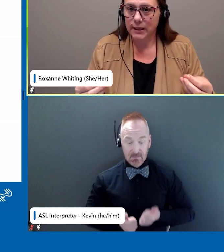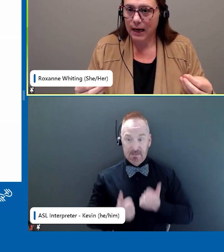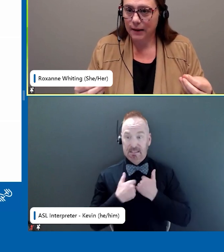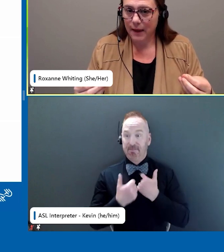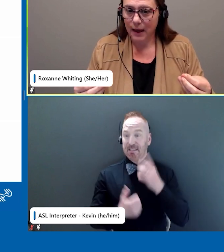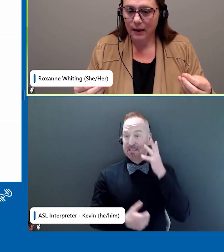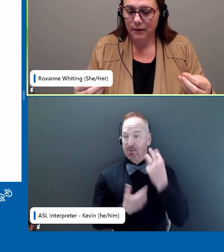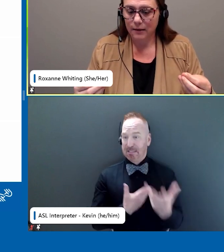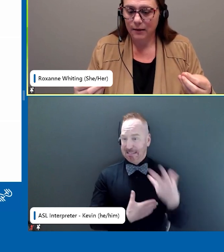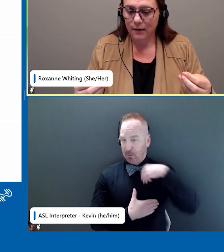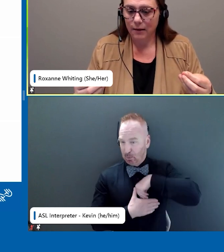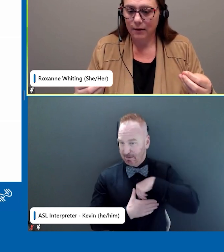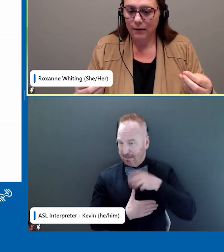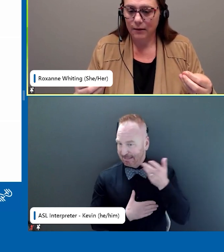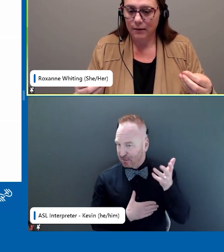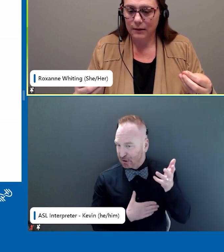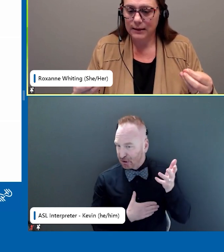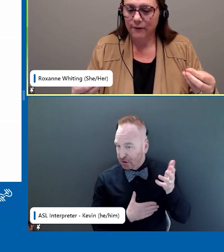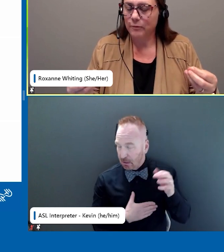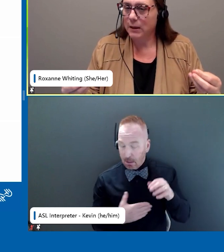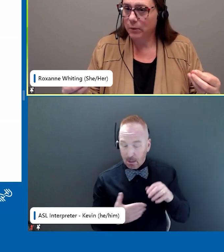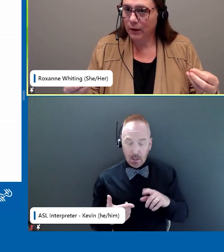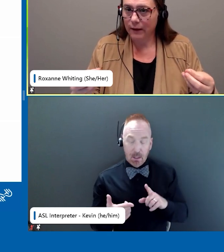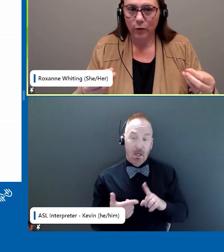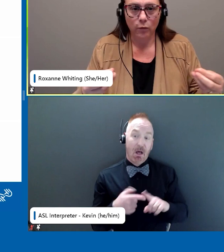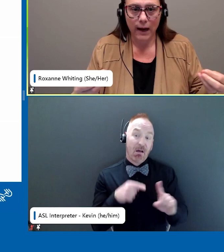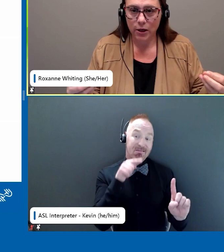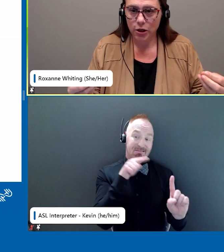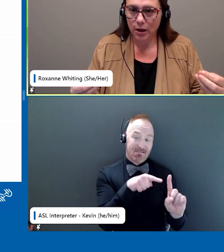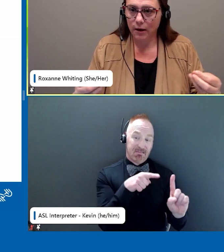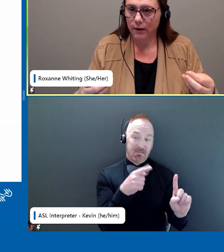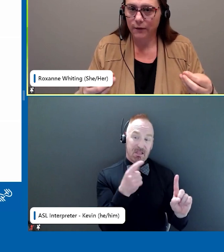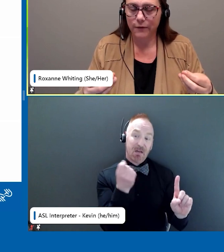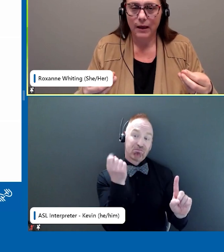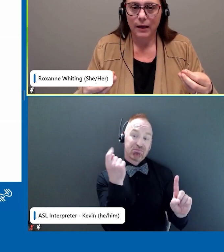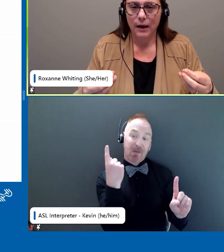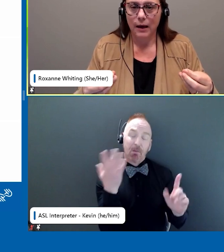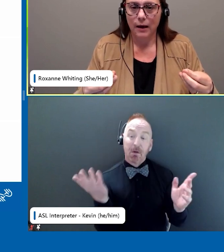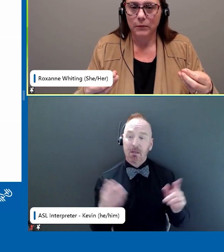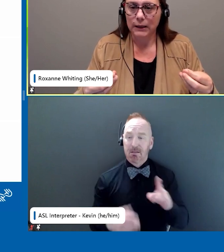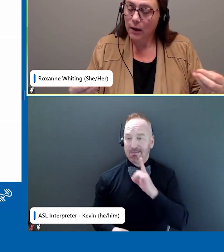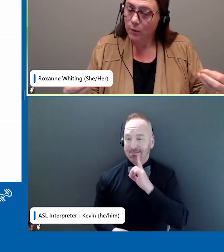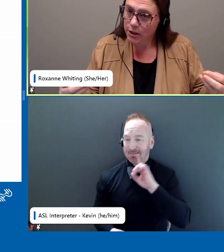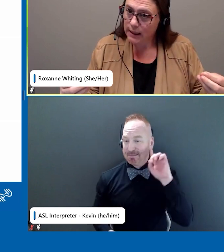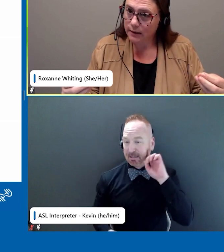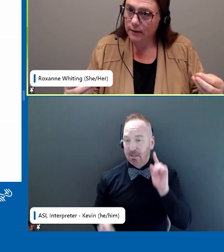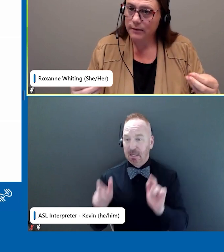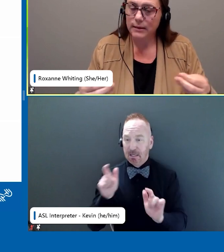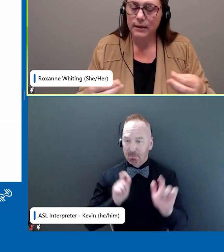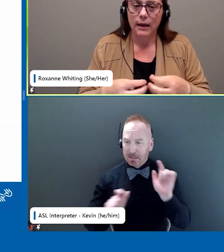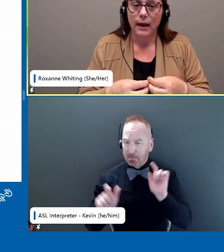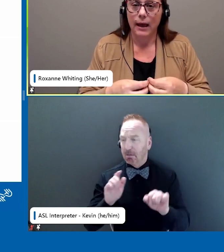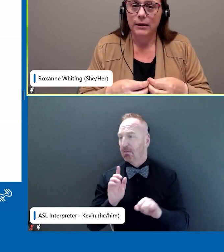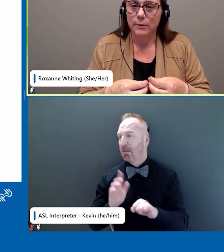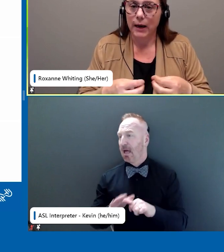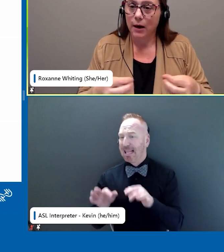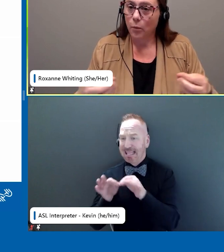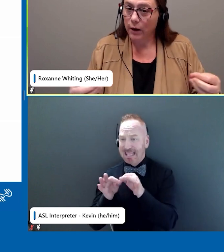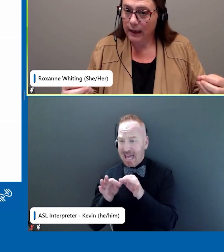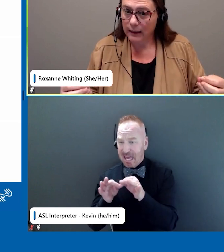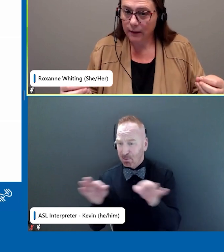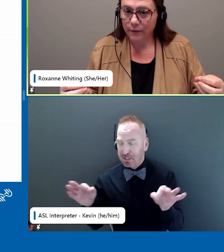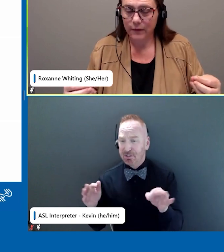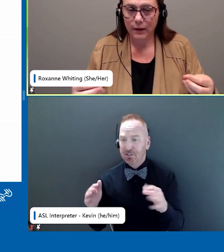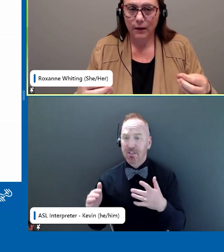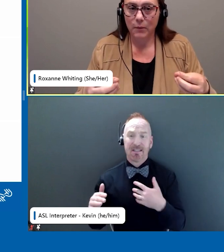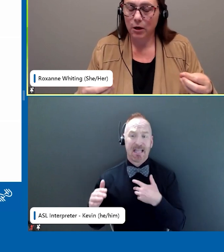They understand that deaf people have a range of language skills, and depending on